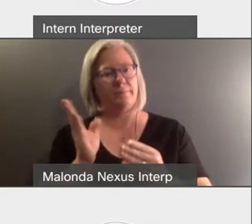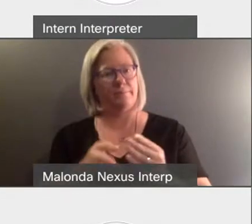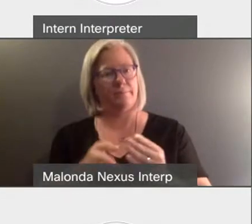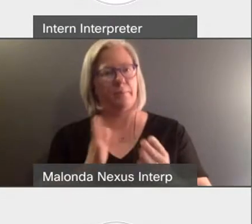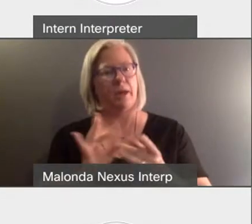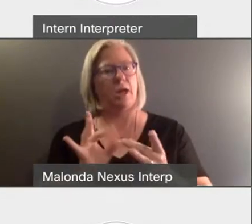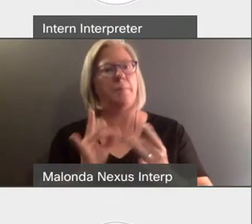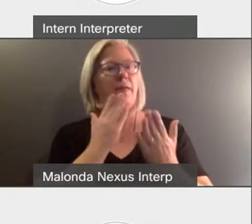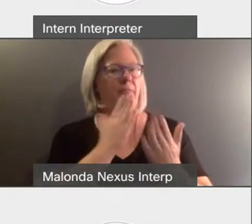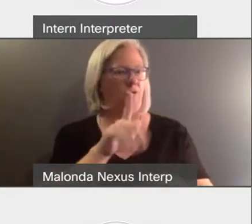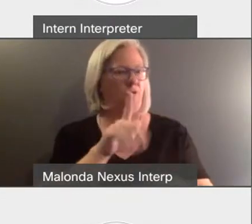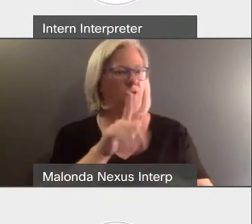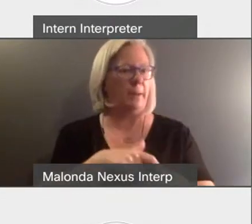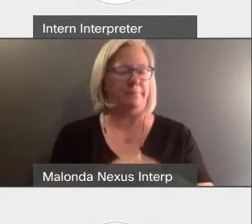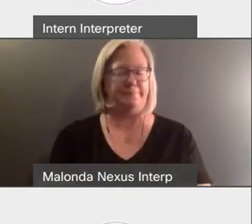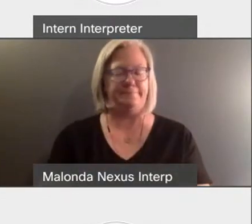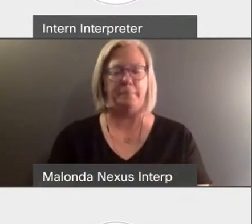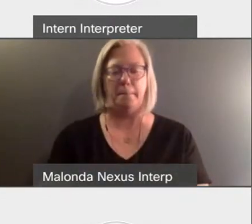I want to thank you for your time.